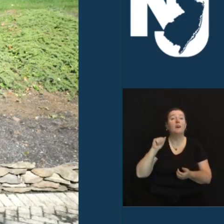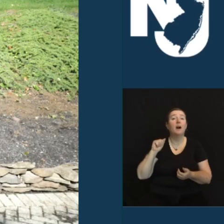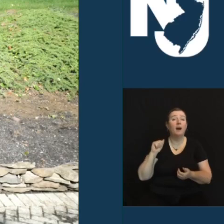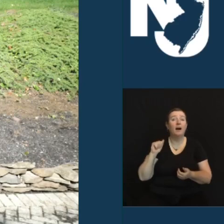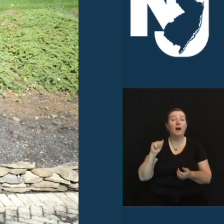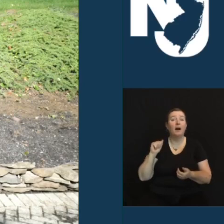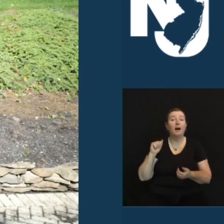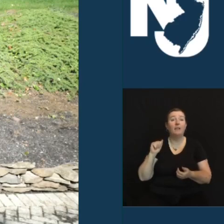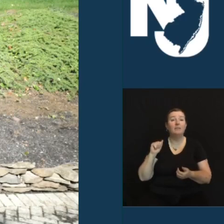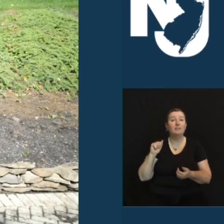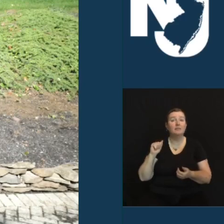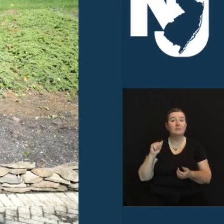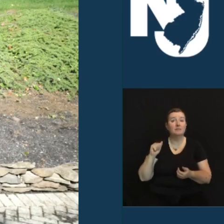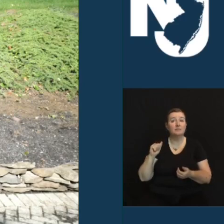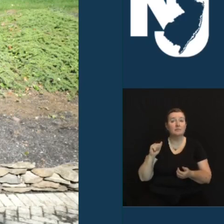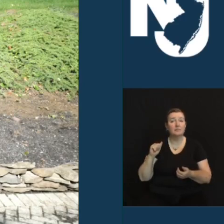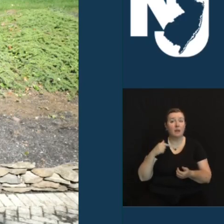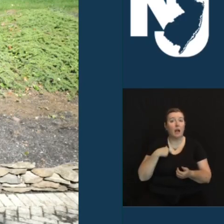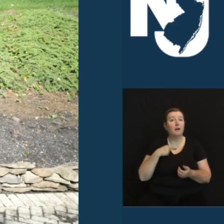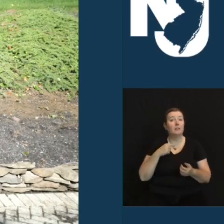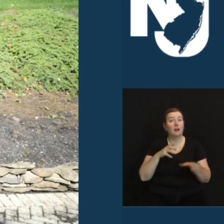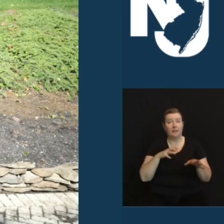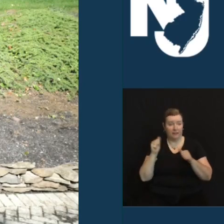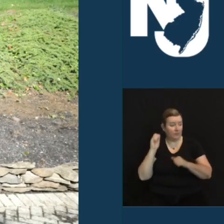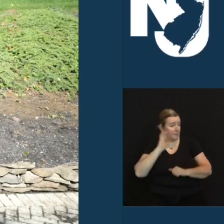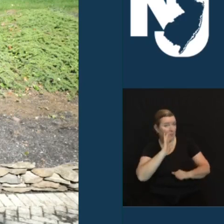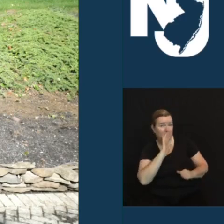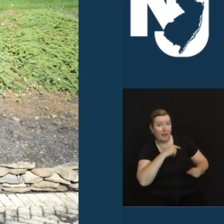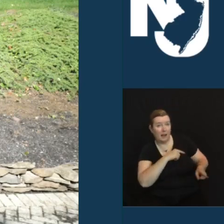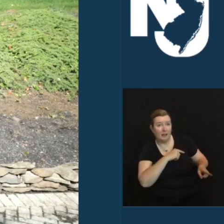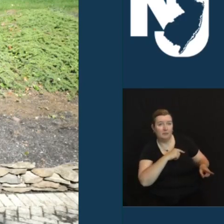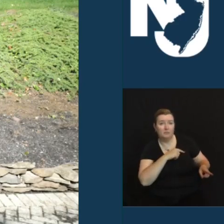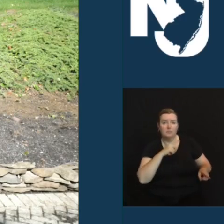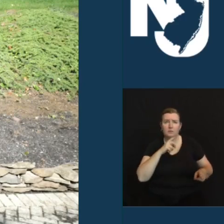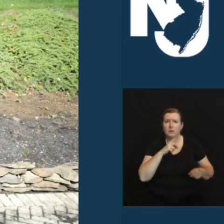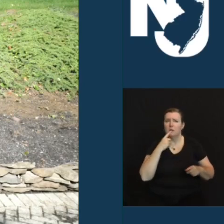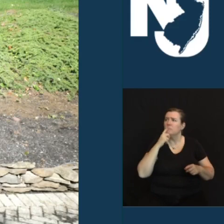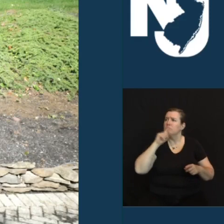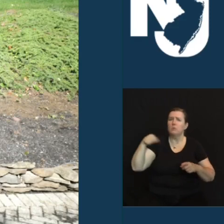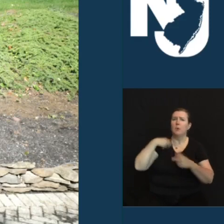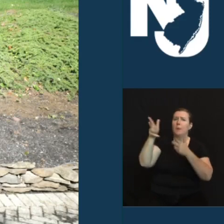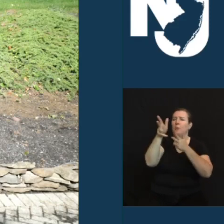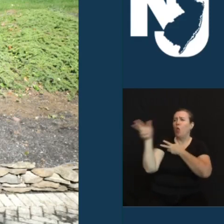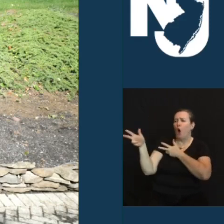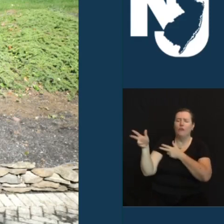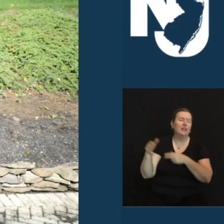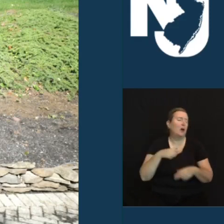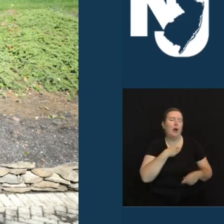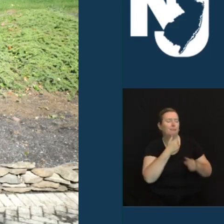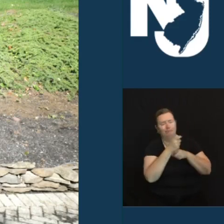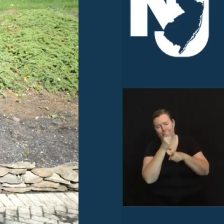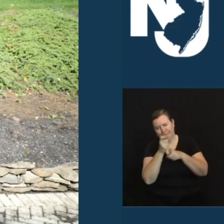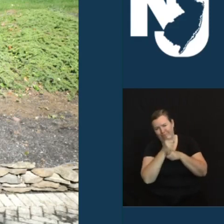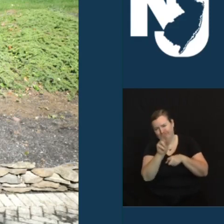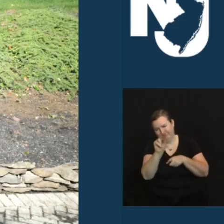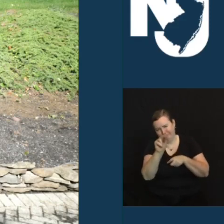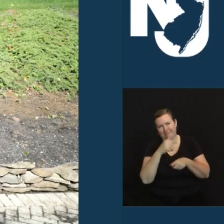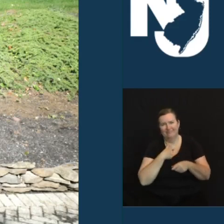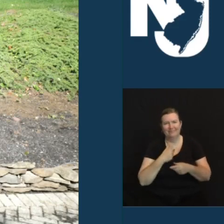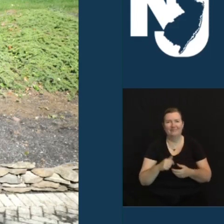over. That's not true, but what a strong young lady, and what a great